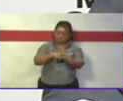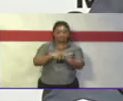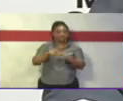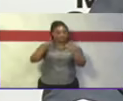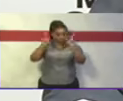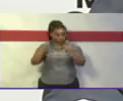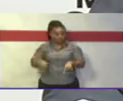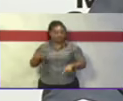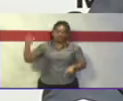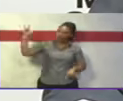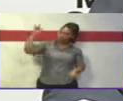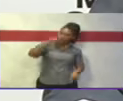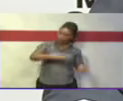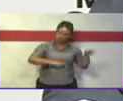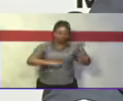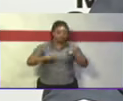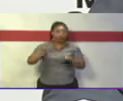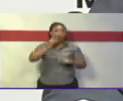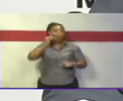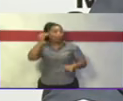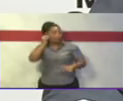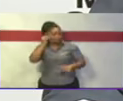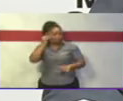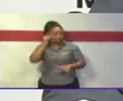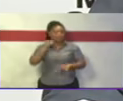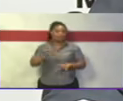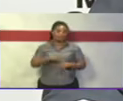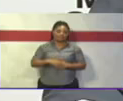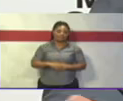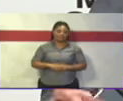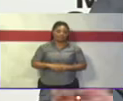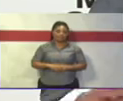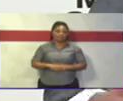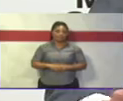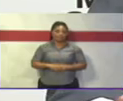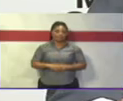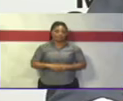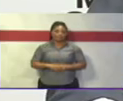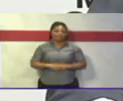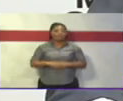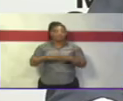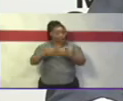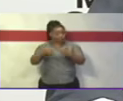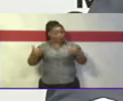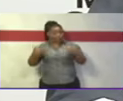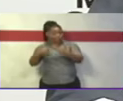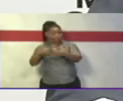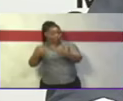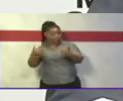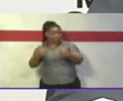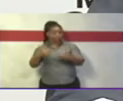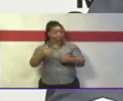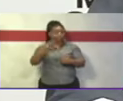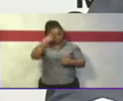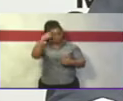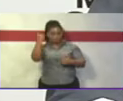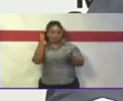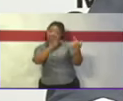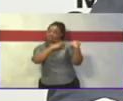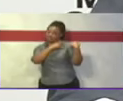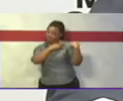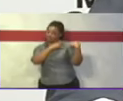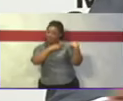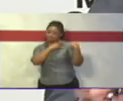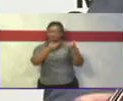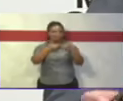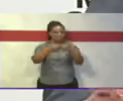in, going home, and doing exactly what we are asking people to do. Have that level of personal responsibility, quarantining yourself